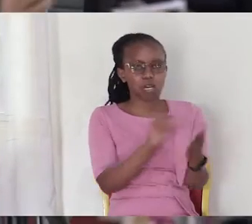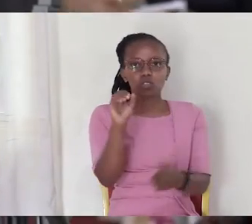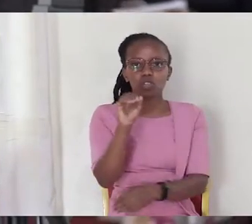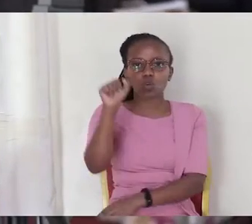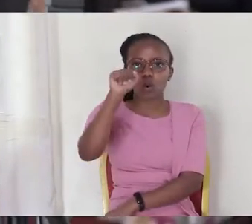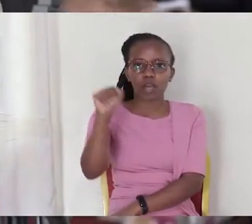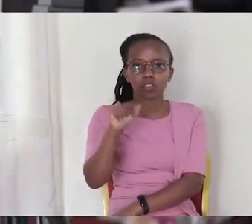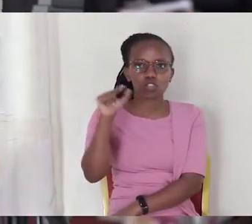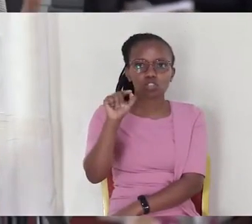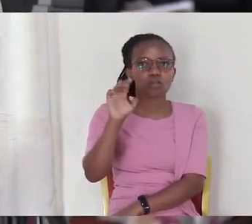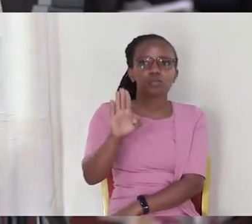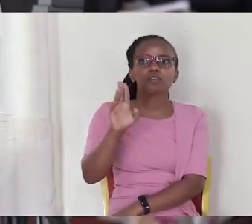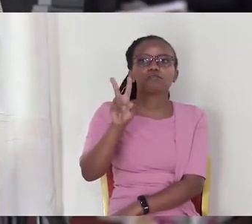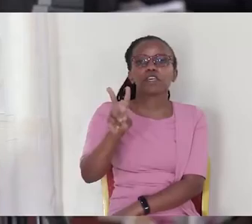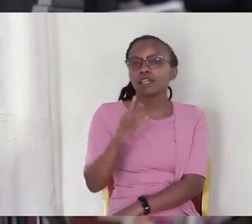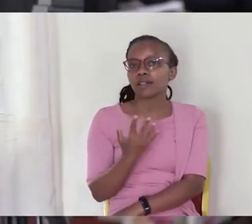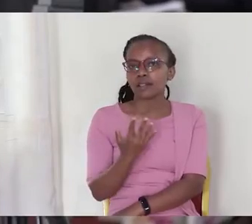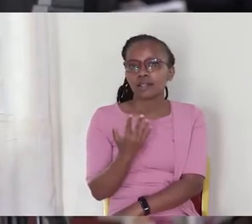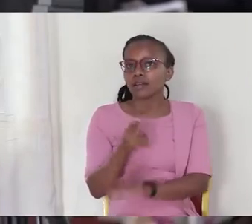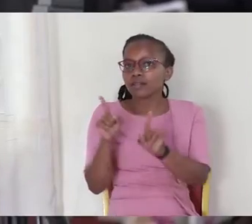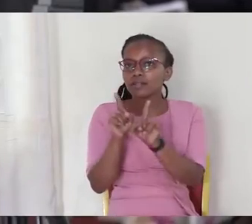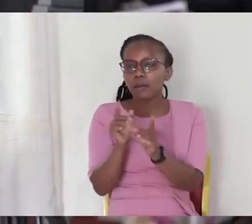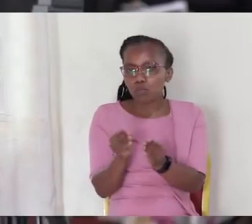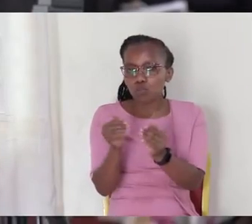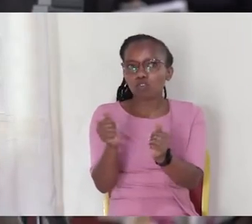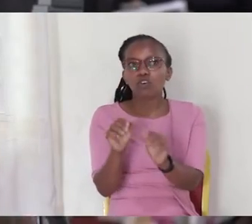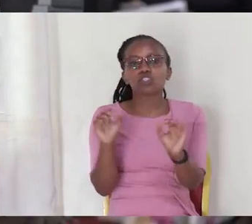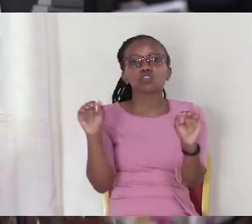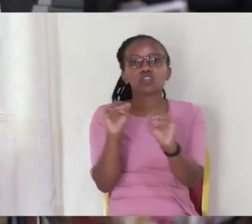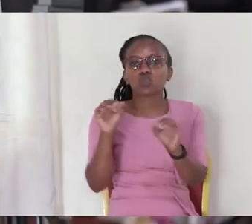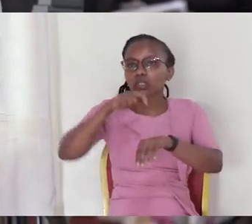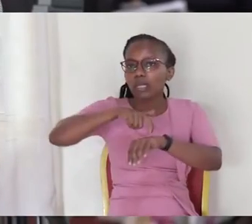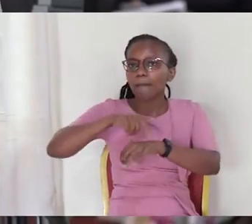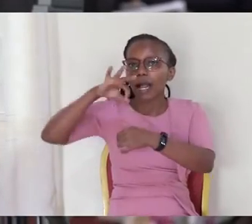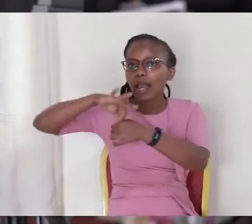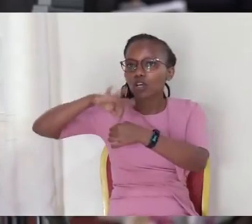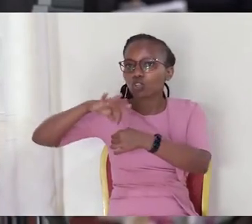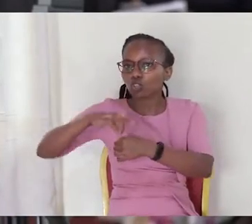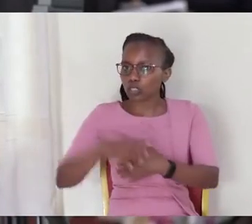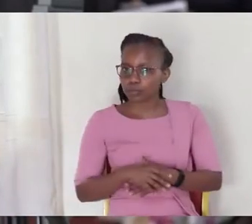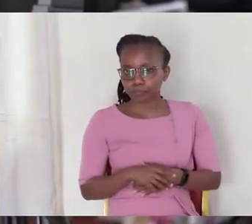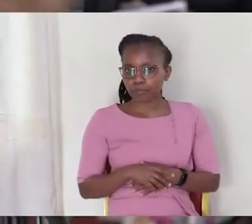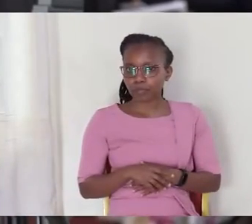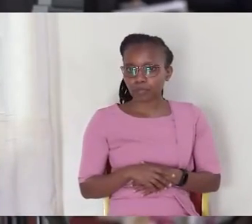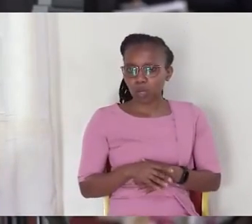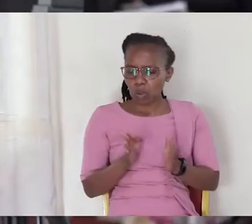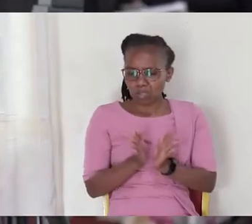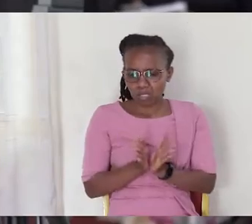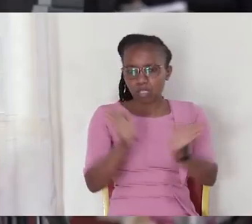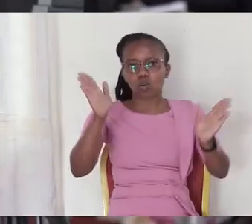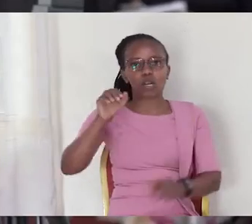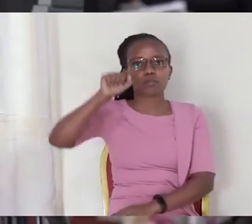way it is supposed to, and also responding to it the way it is supposed to in the context of election. So we tend to generalize political